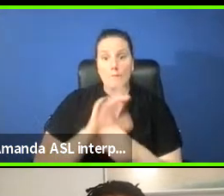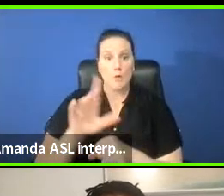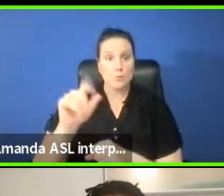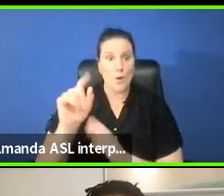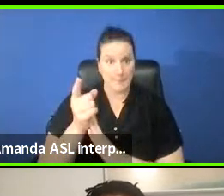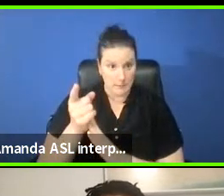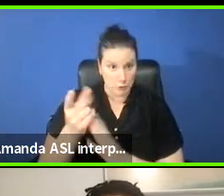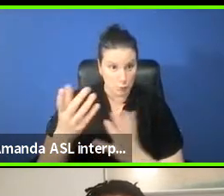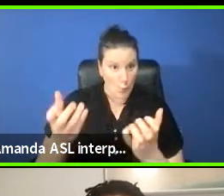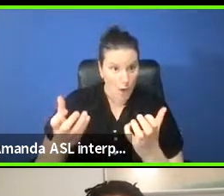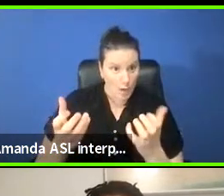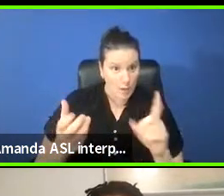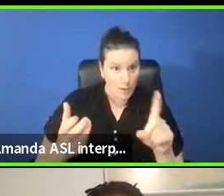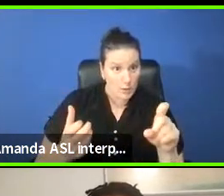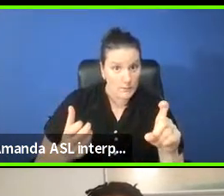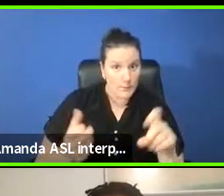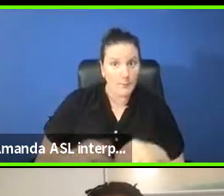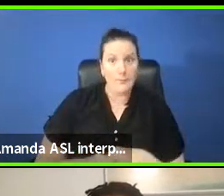like.